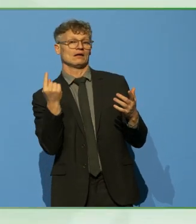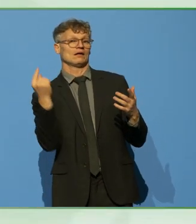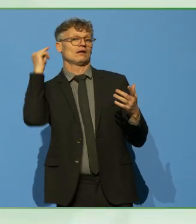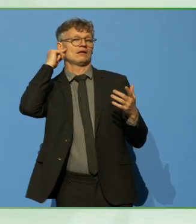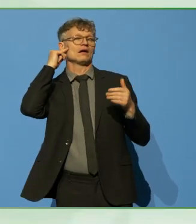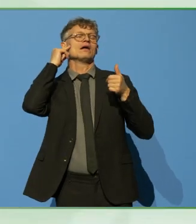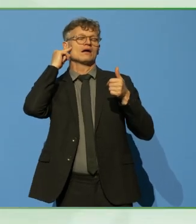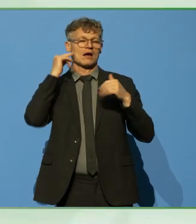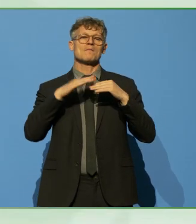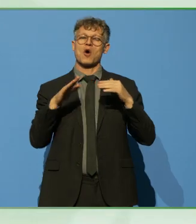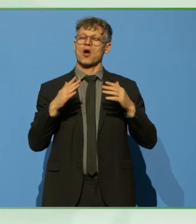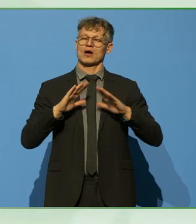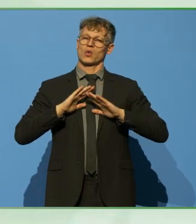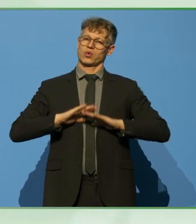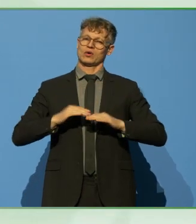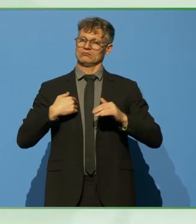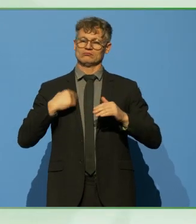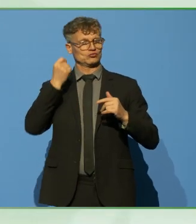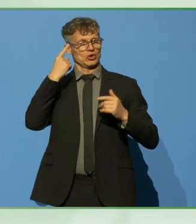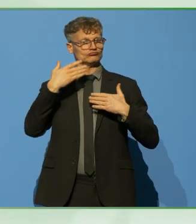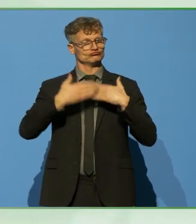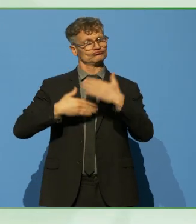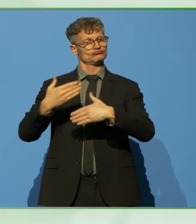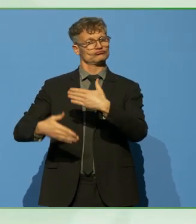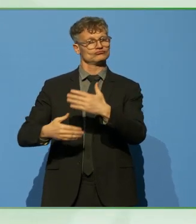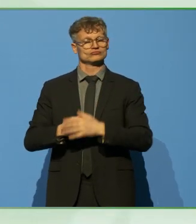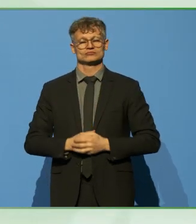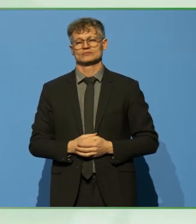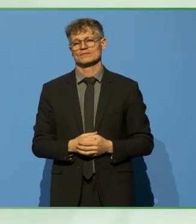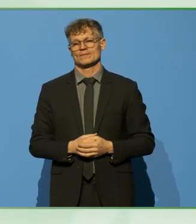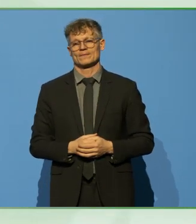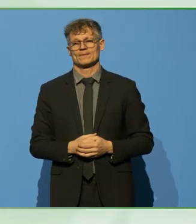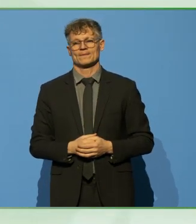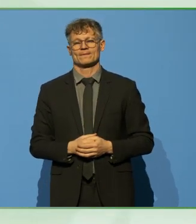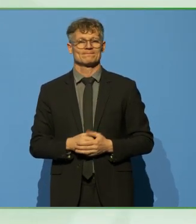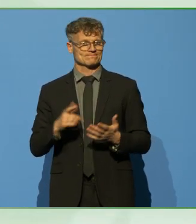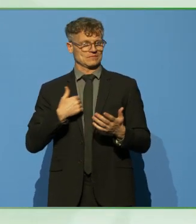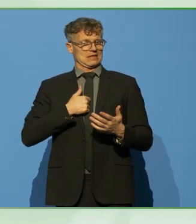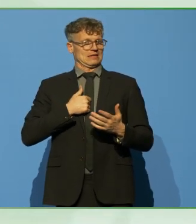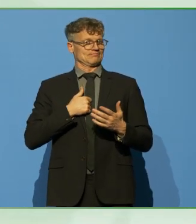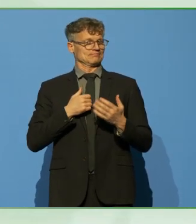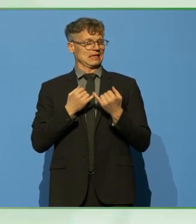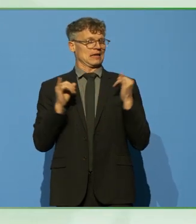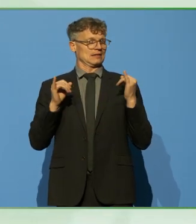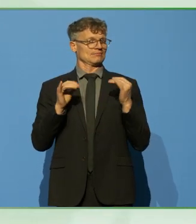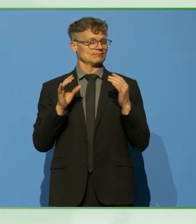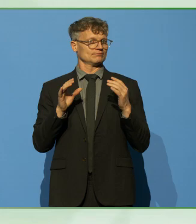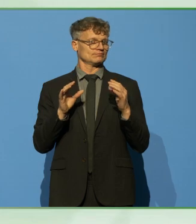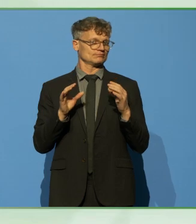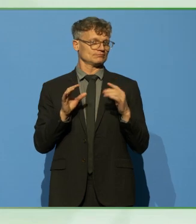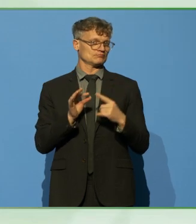it easier for a blind person to use this in an independent way, which is very important, as I mentioned before. We also need to